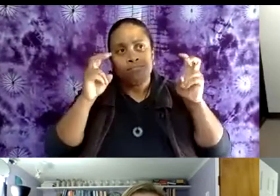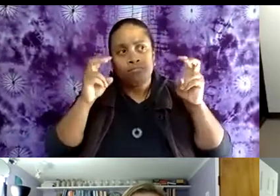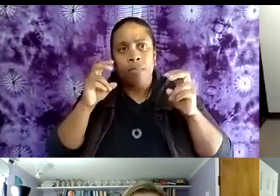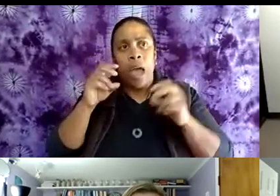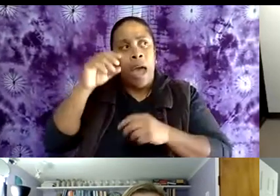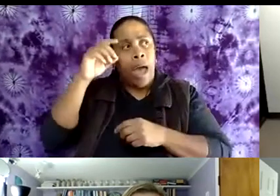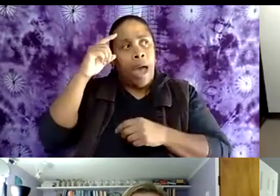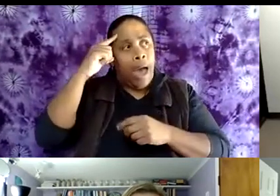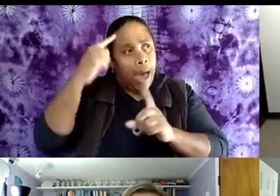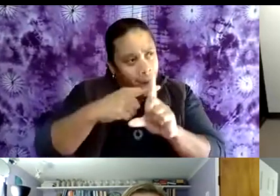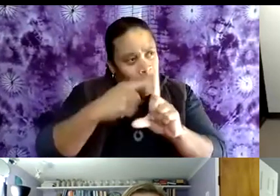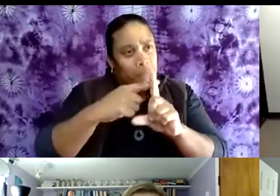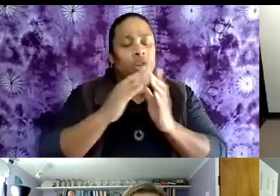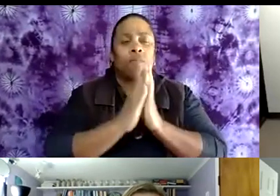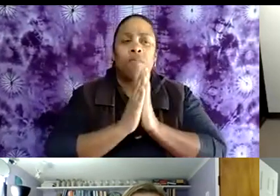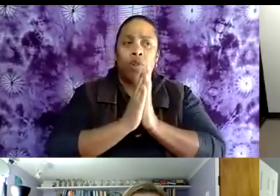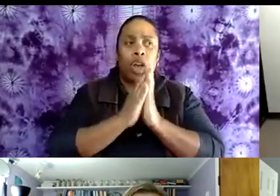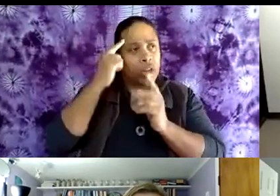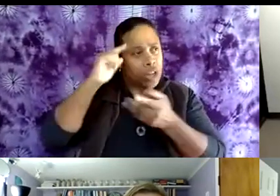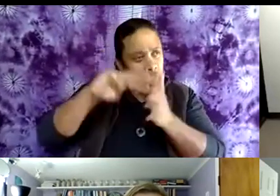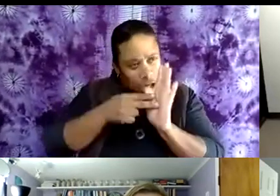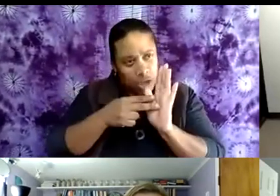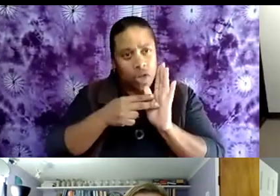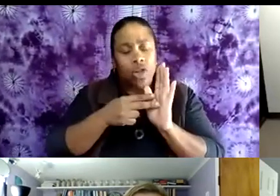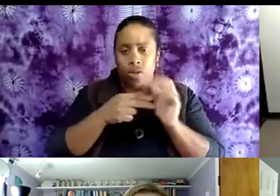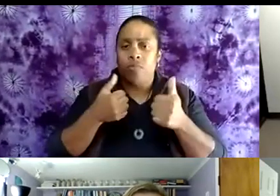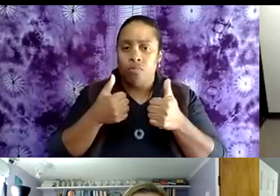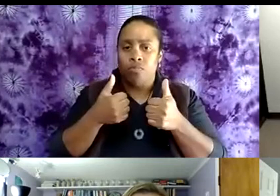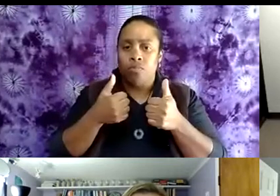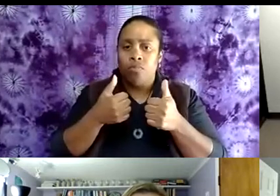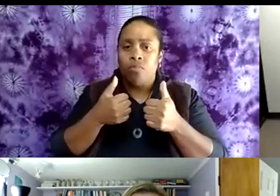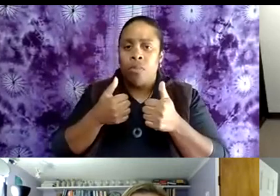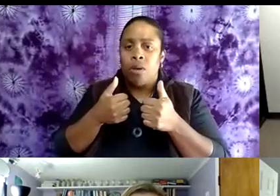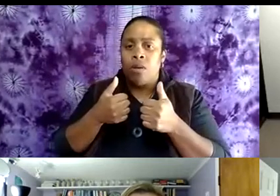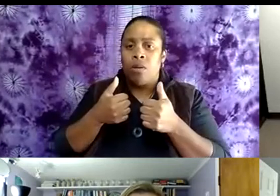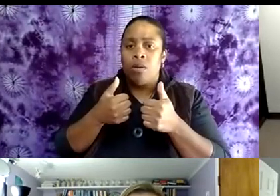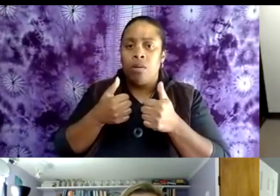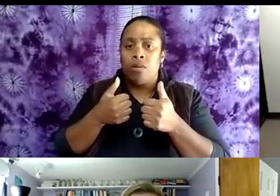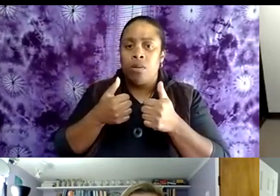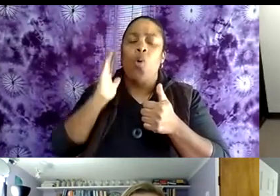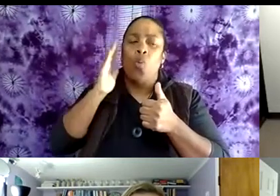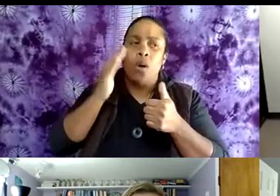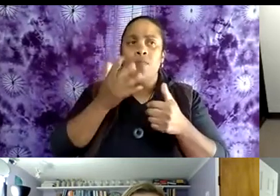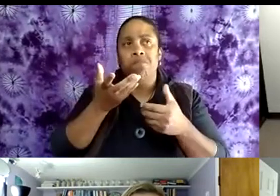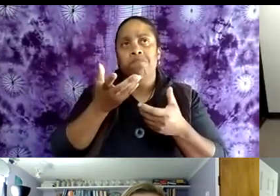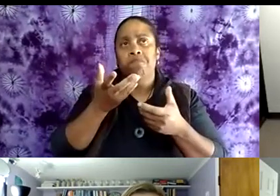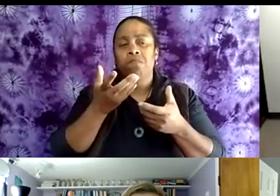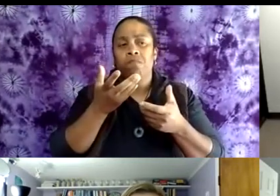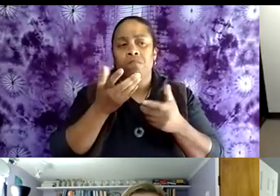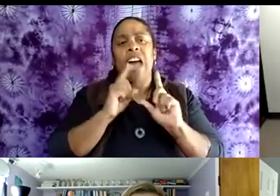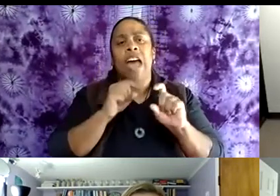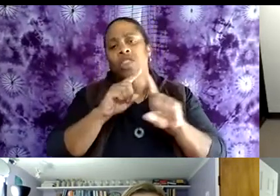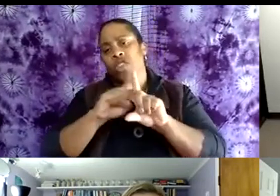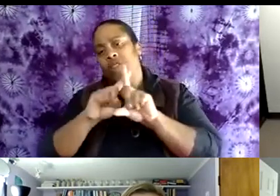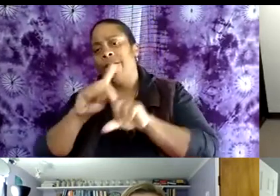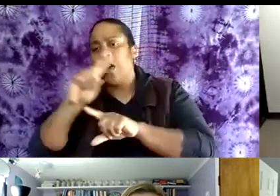about the value of intentions, prayers, and affirmations. And so likely those will be part of the answers that we give to your questions. It's free to